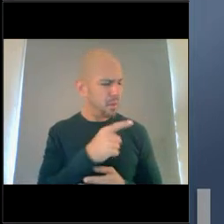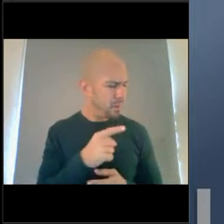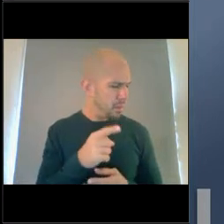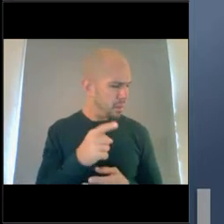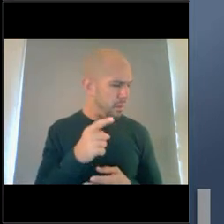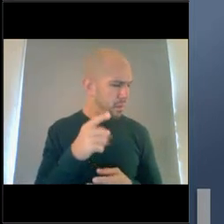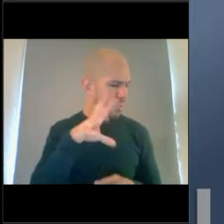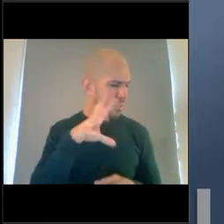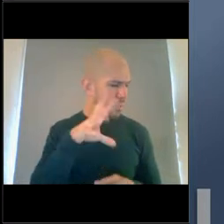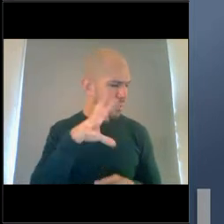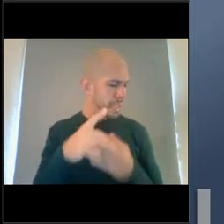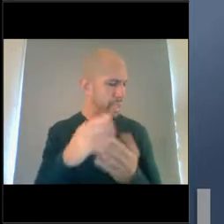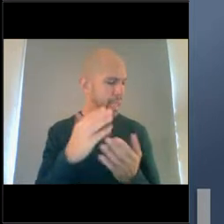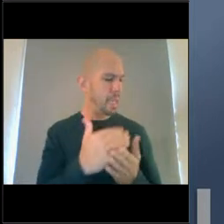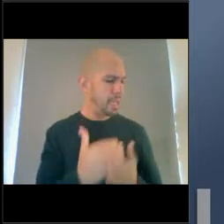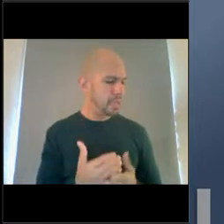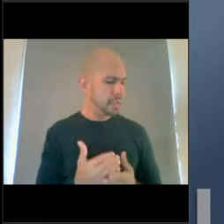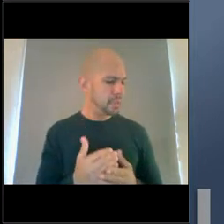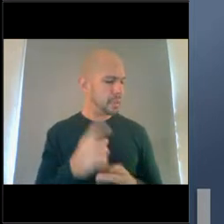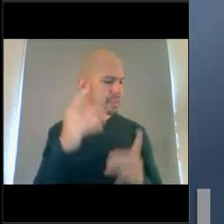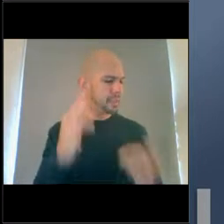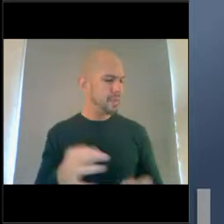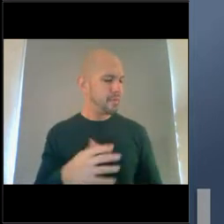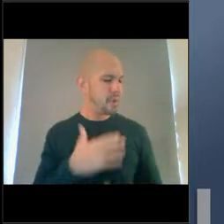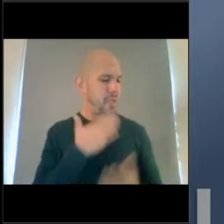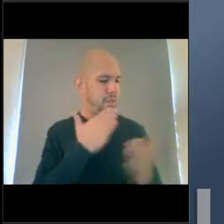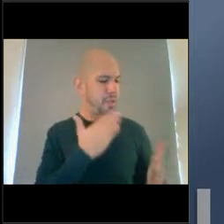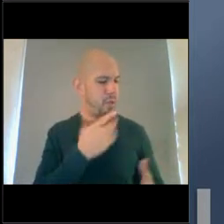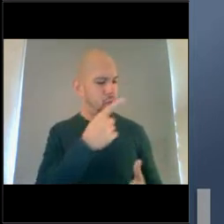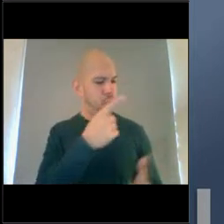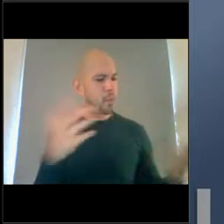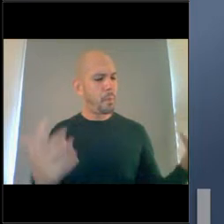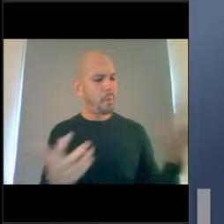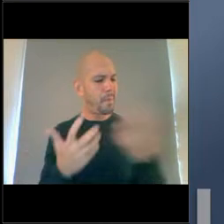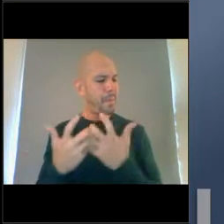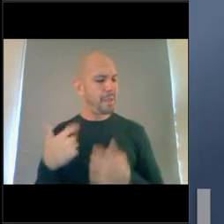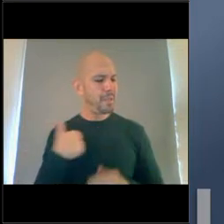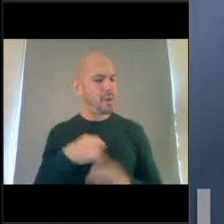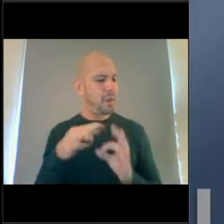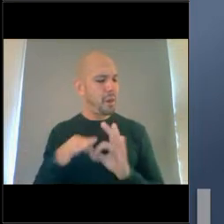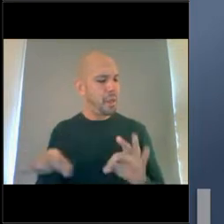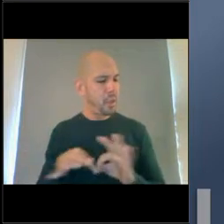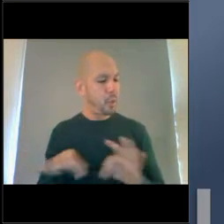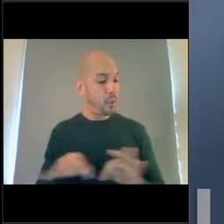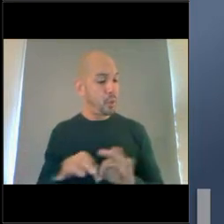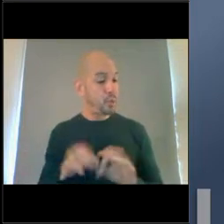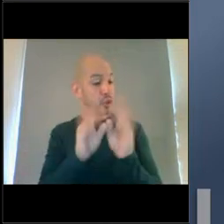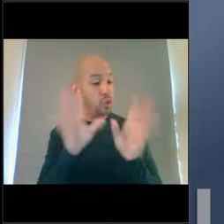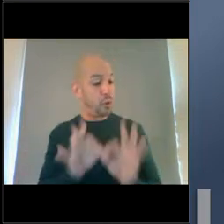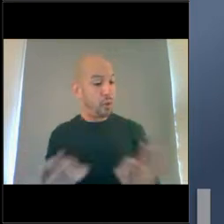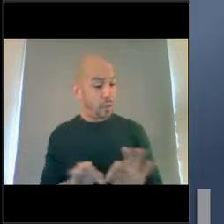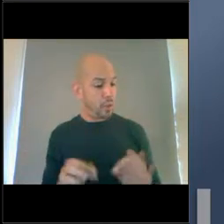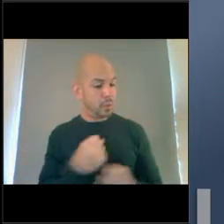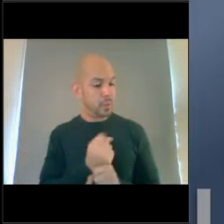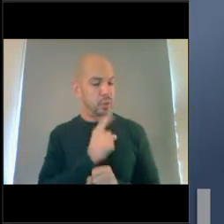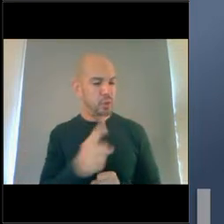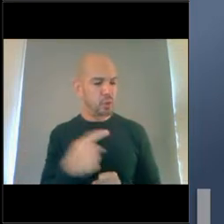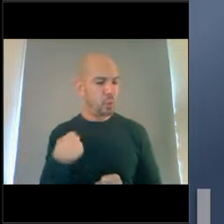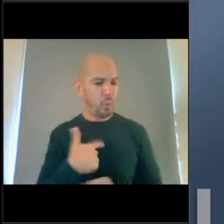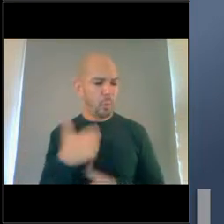guidelines and so um you know definitely appreciate that it was created in mind but having language is crucial and key to ensure that you know we're